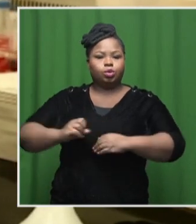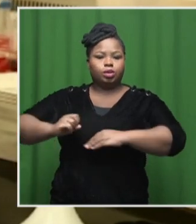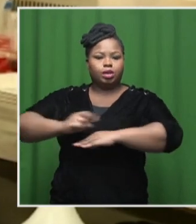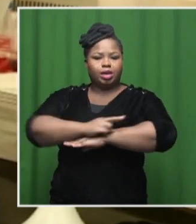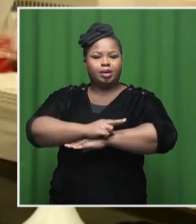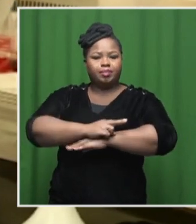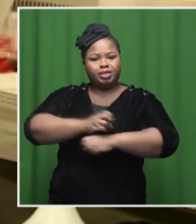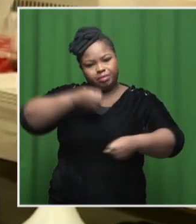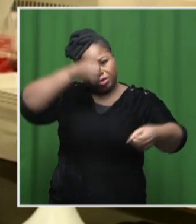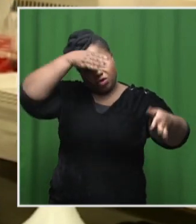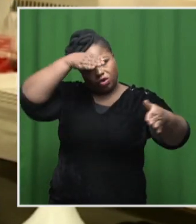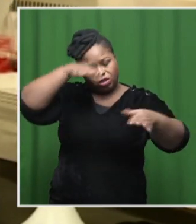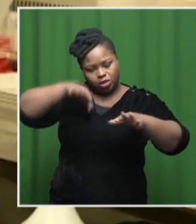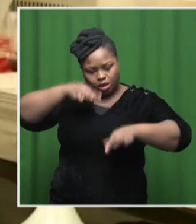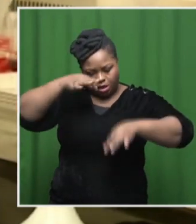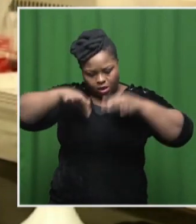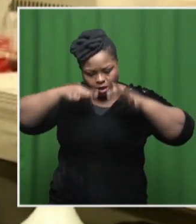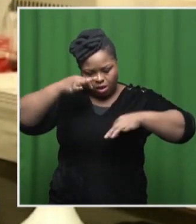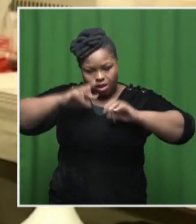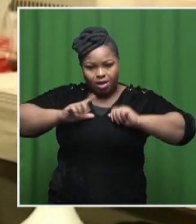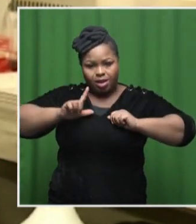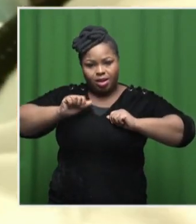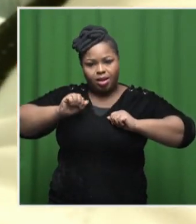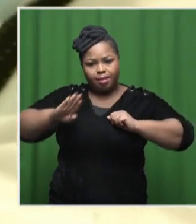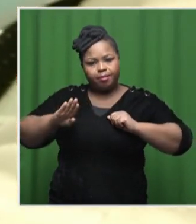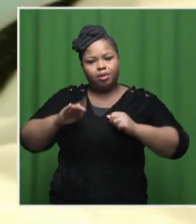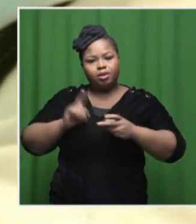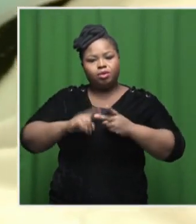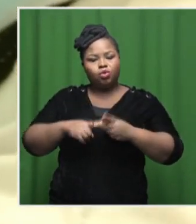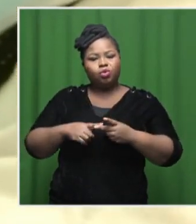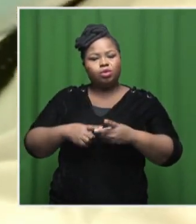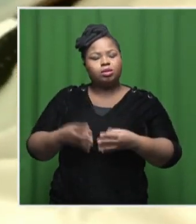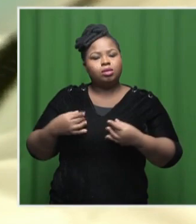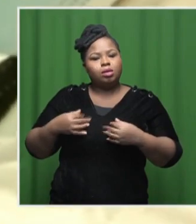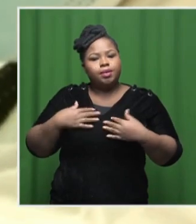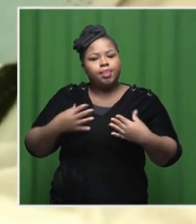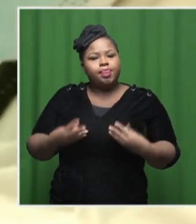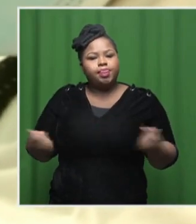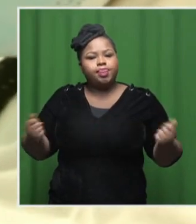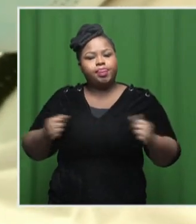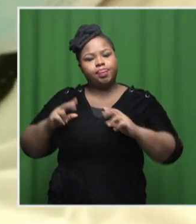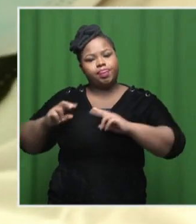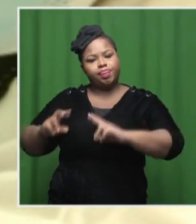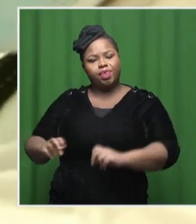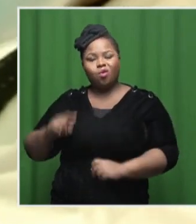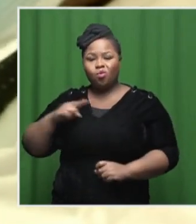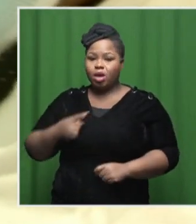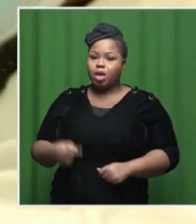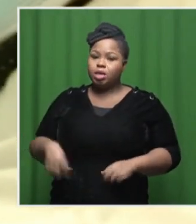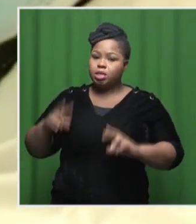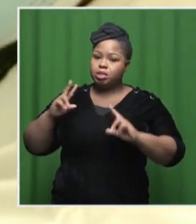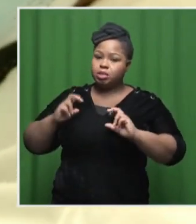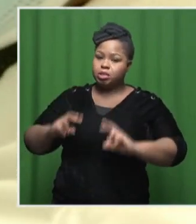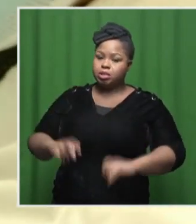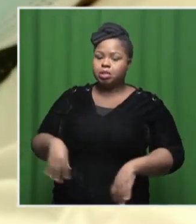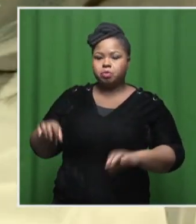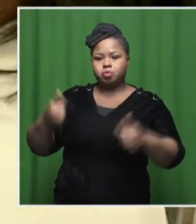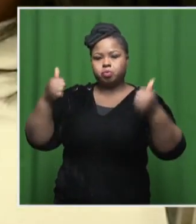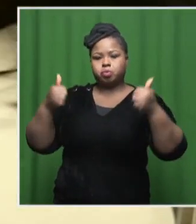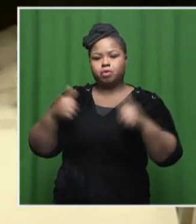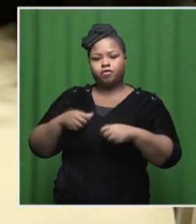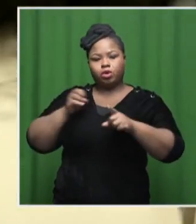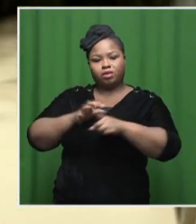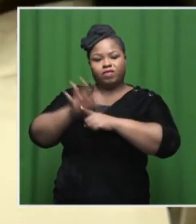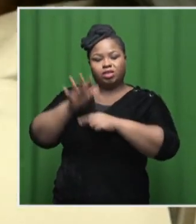epidemiological pathogenesis and treatment studies. It has a global reputation for research excellence in infectious